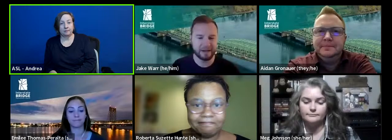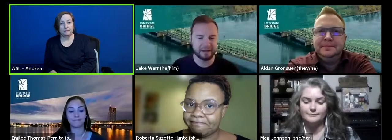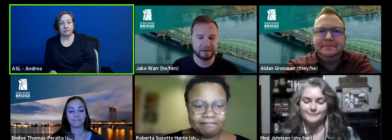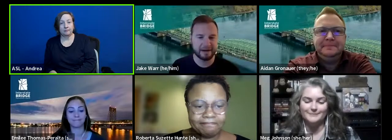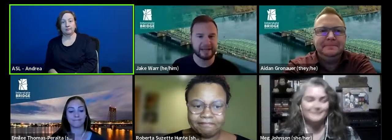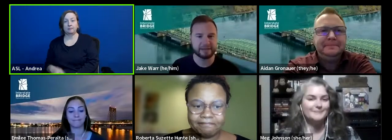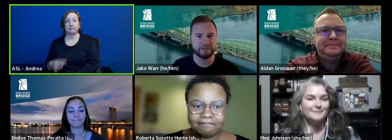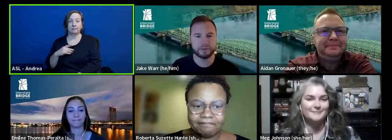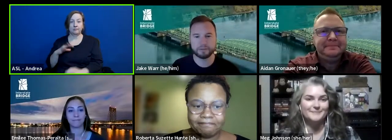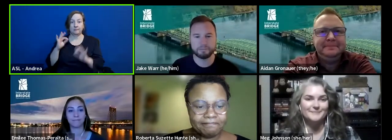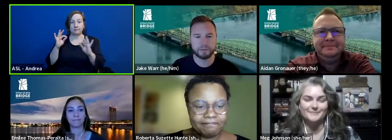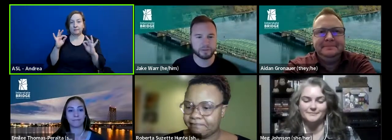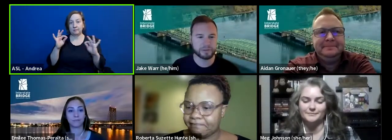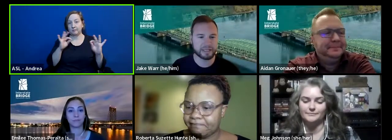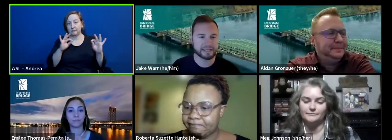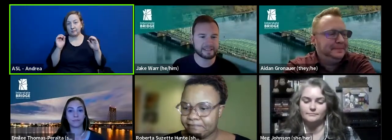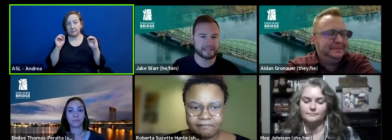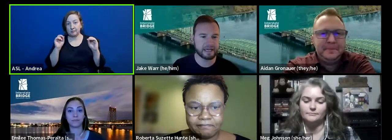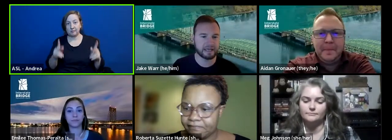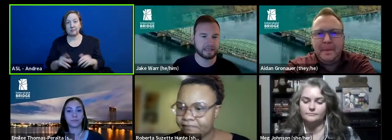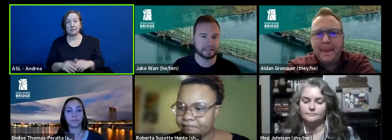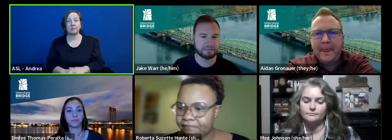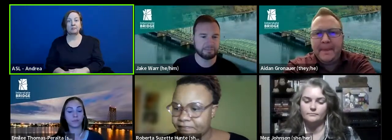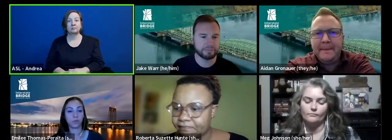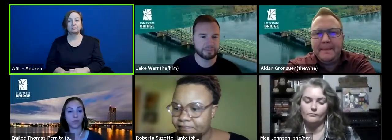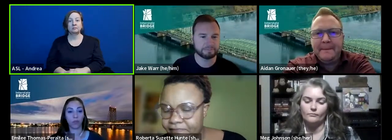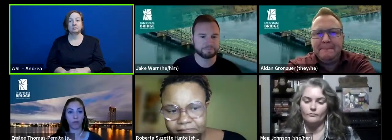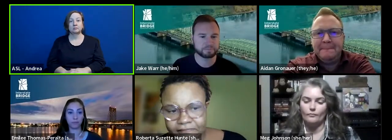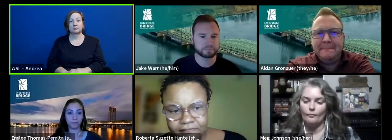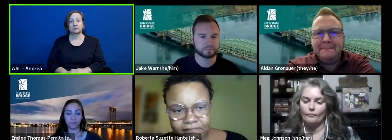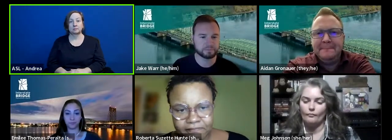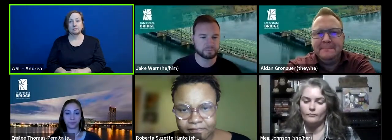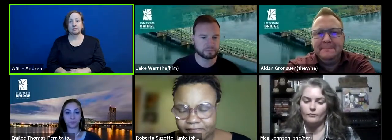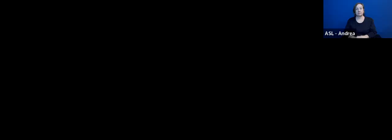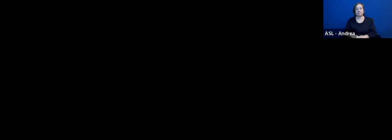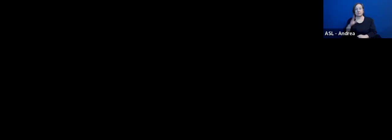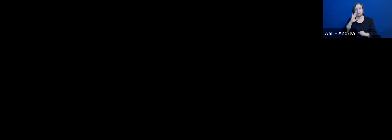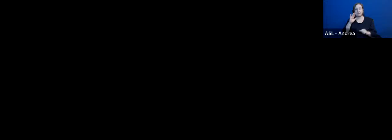Cool. All right, we'll pull this up.